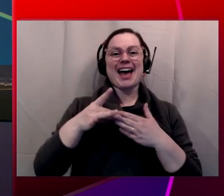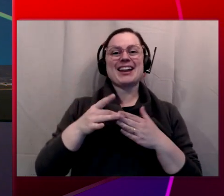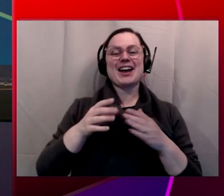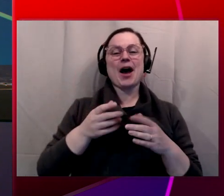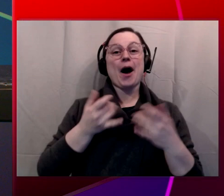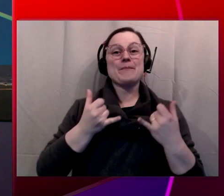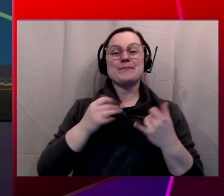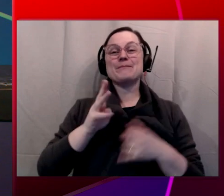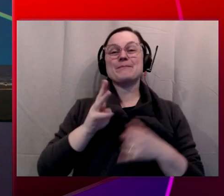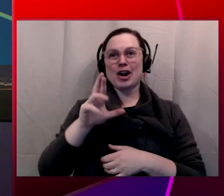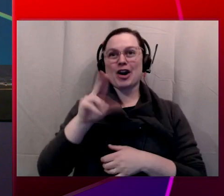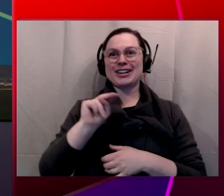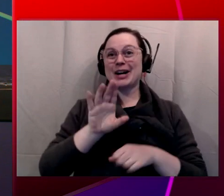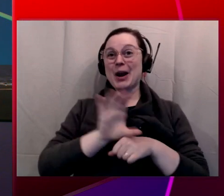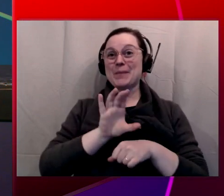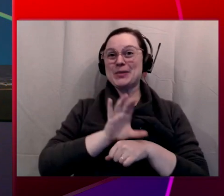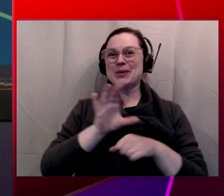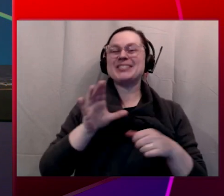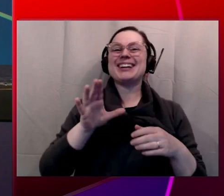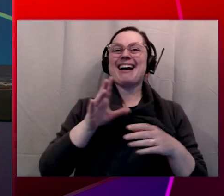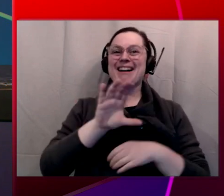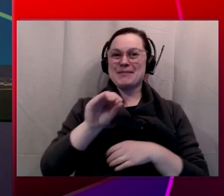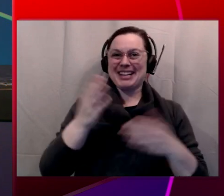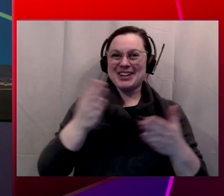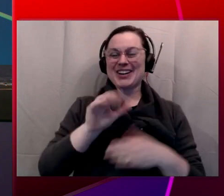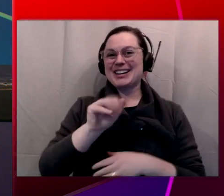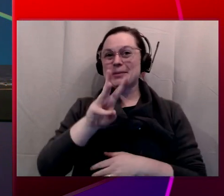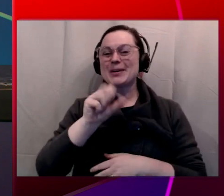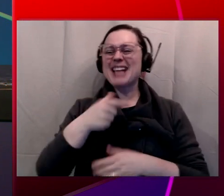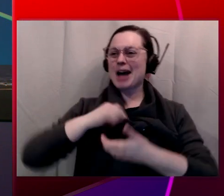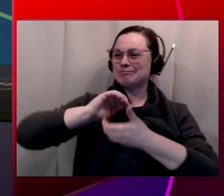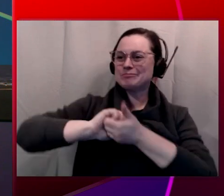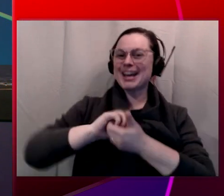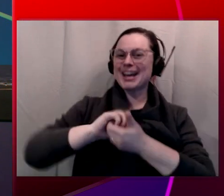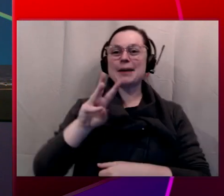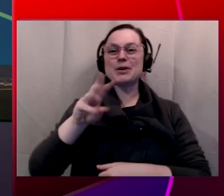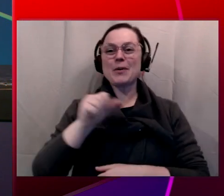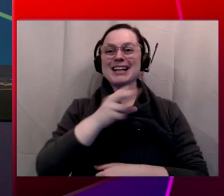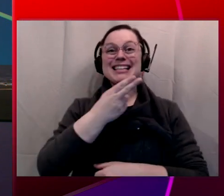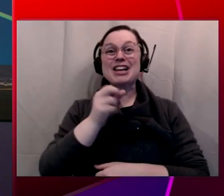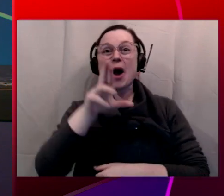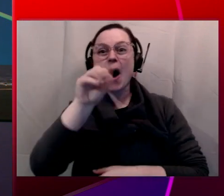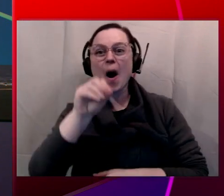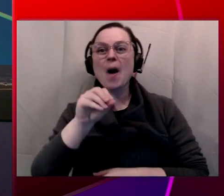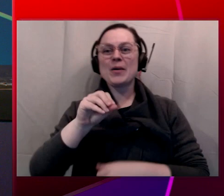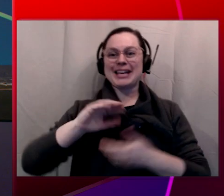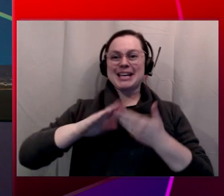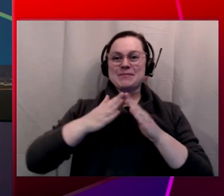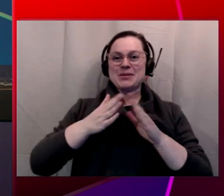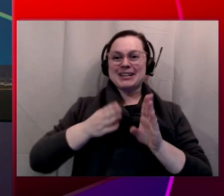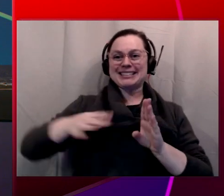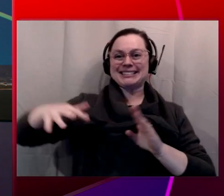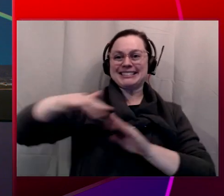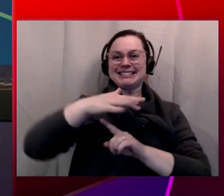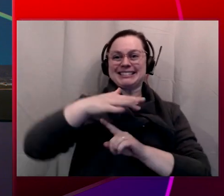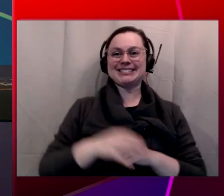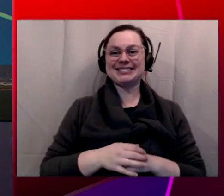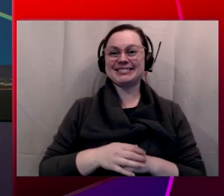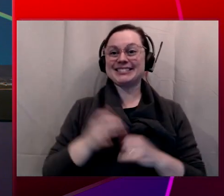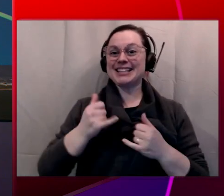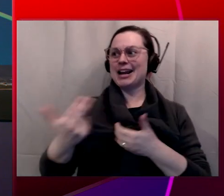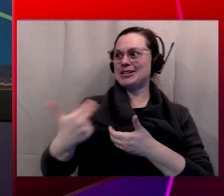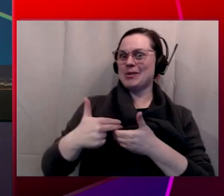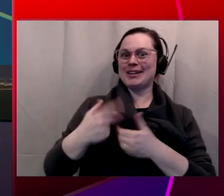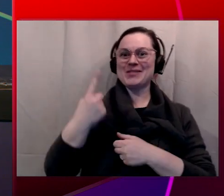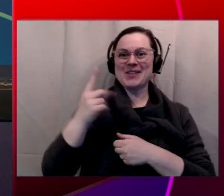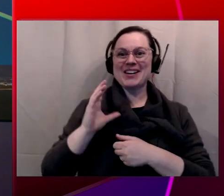AWS. I get to work with our AWS heroes. I get to work with the AWS community builders. And today we are joined by one of